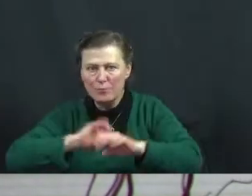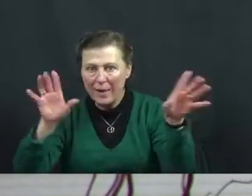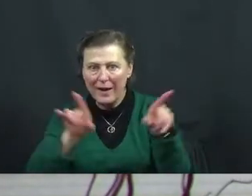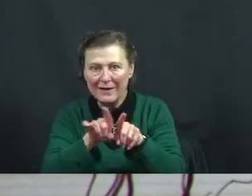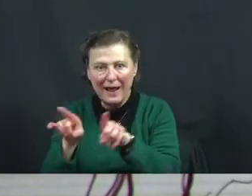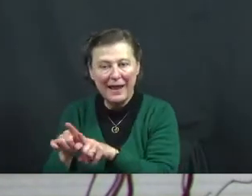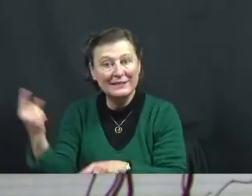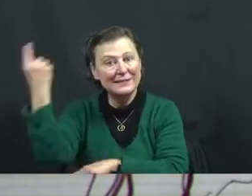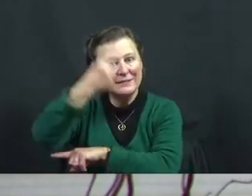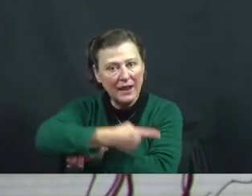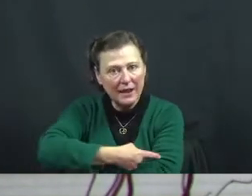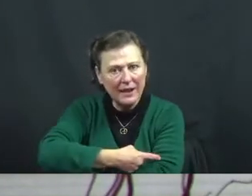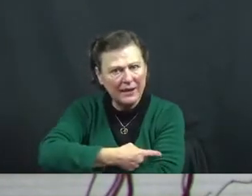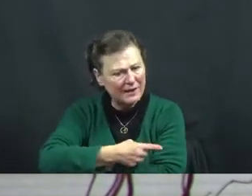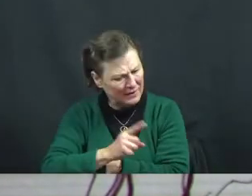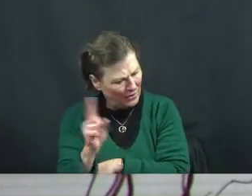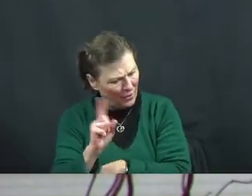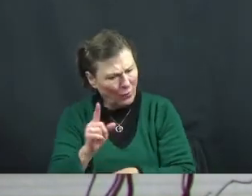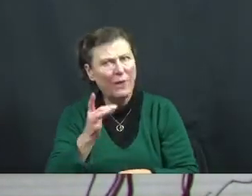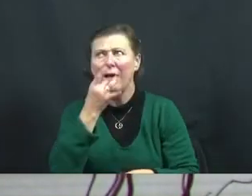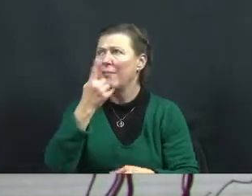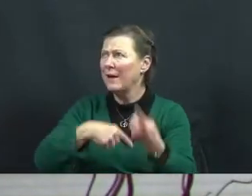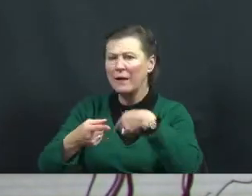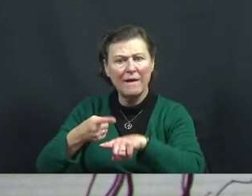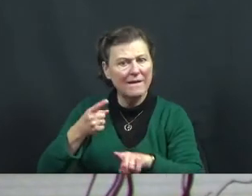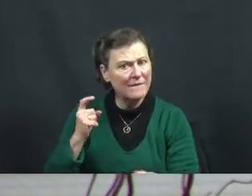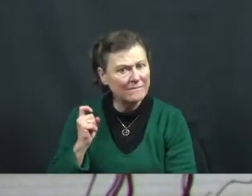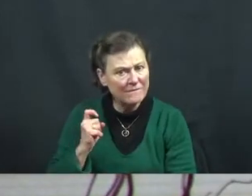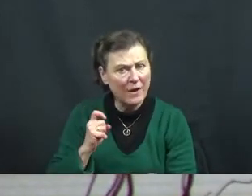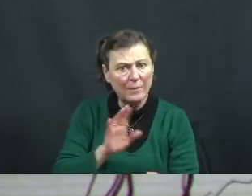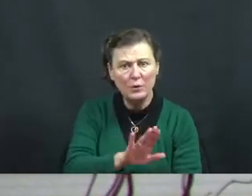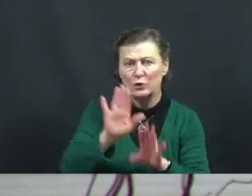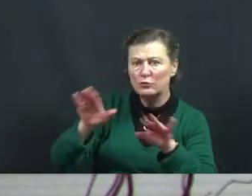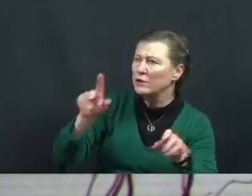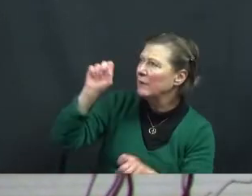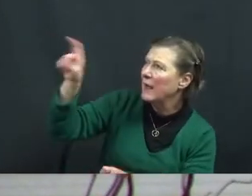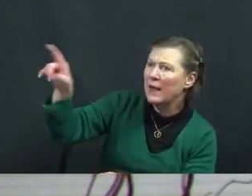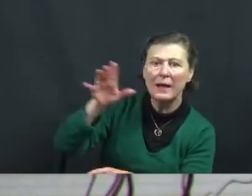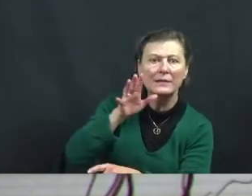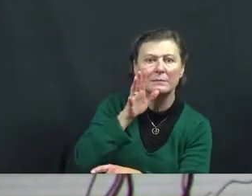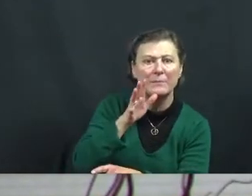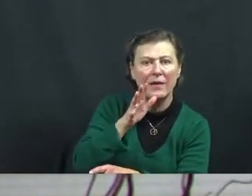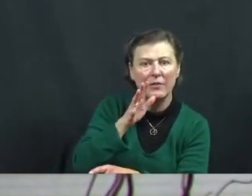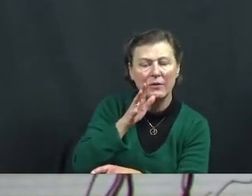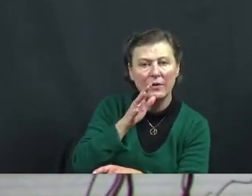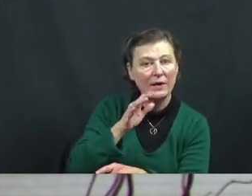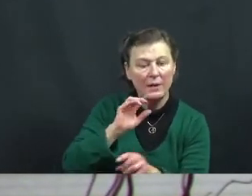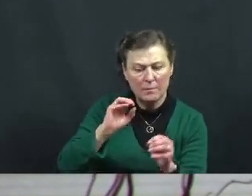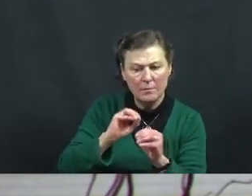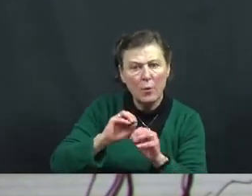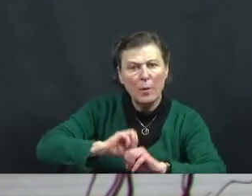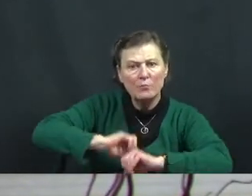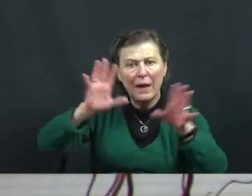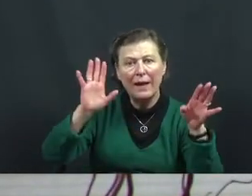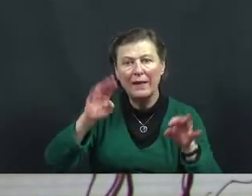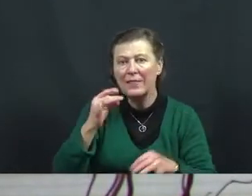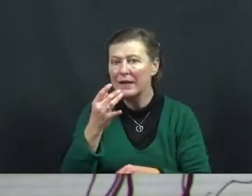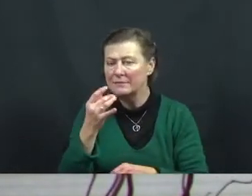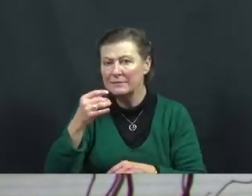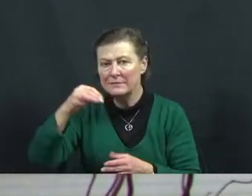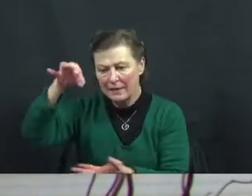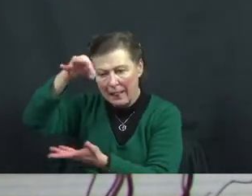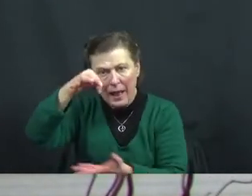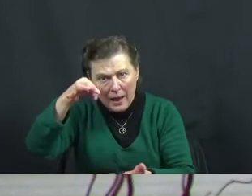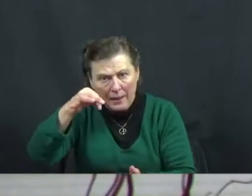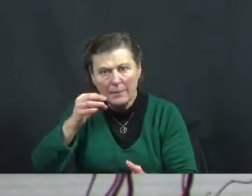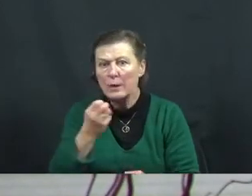day. "From where does this light come?" asked her children. "It's brighter than lamplight and warmer than